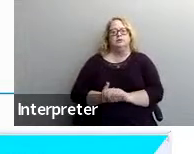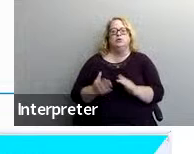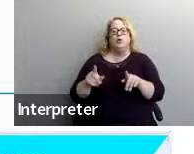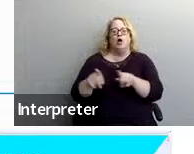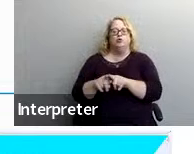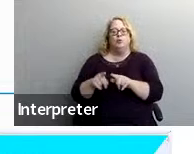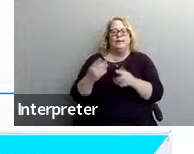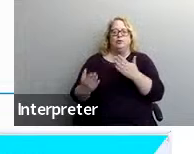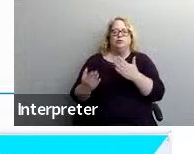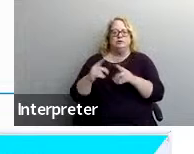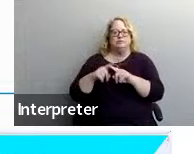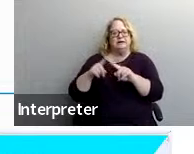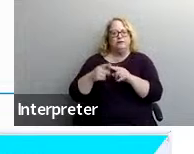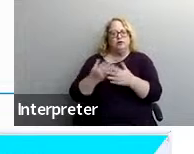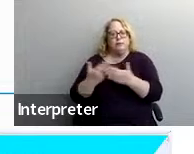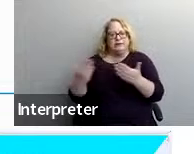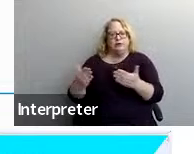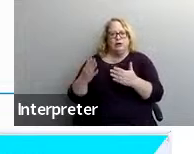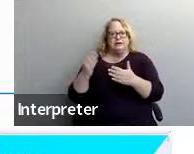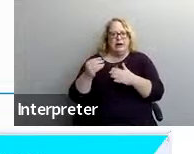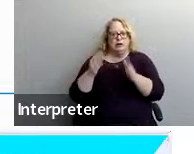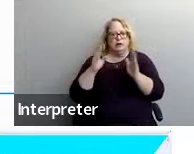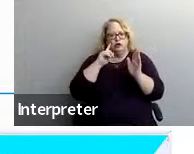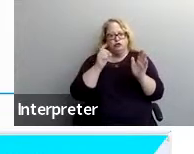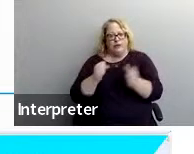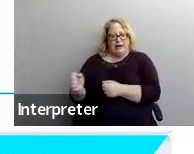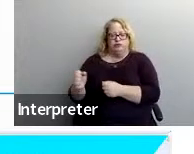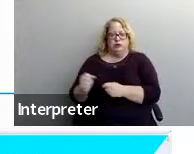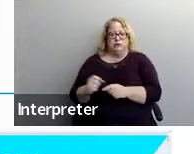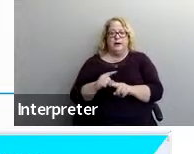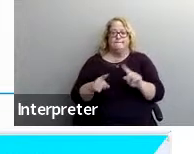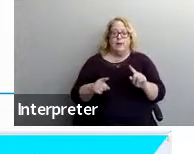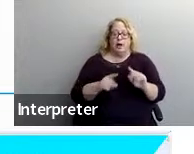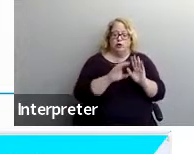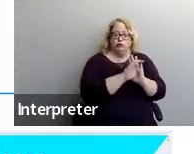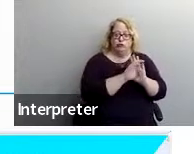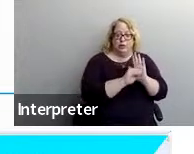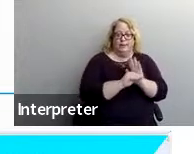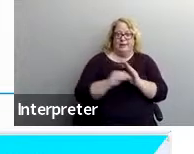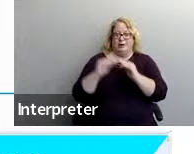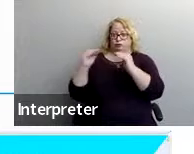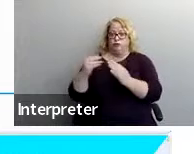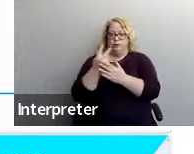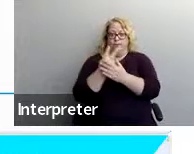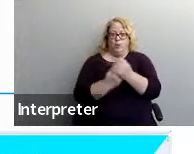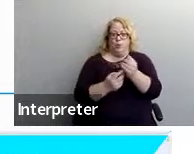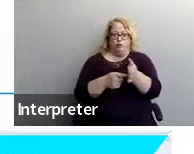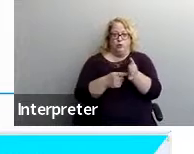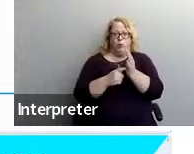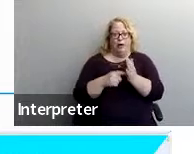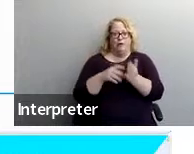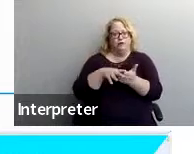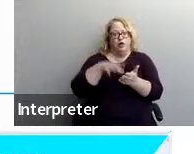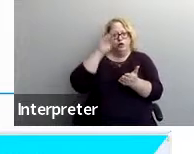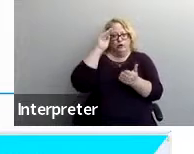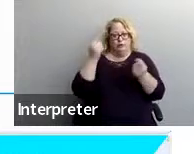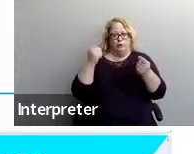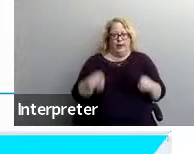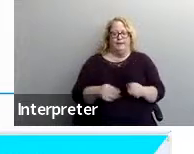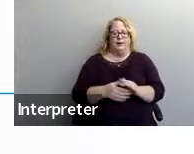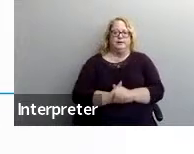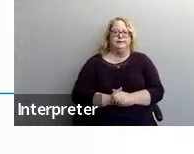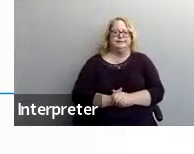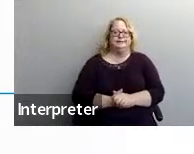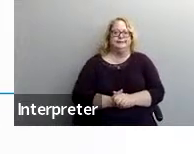variety of materials and strategies within that. But you have to have both curriculum and instruction for learning to occur. Next